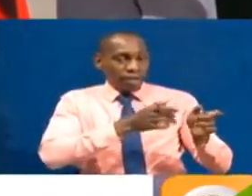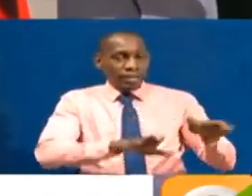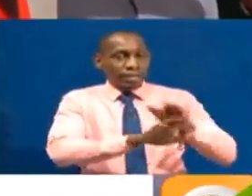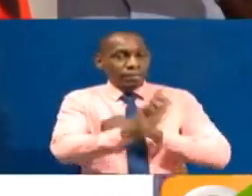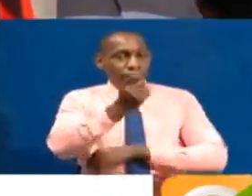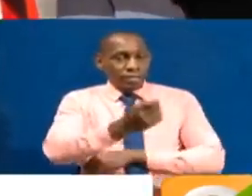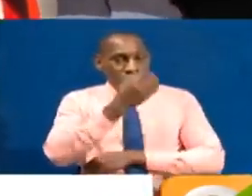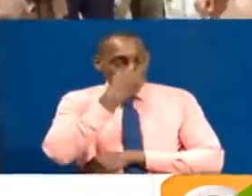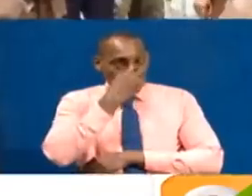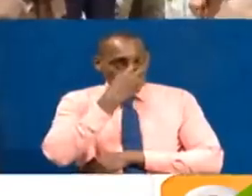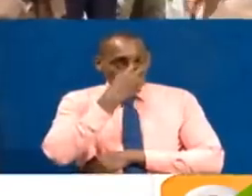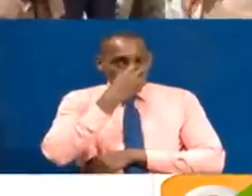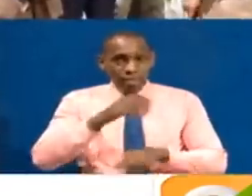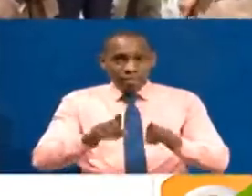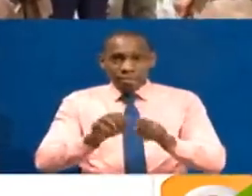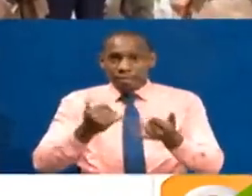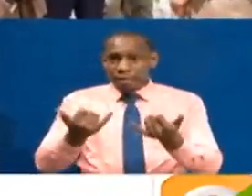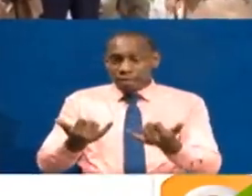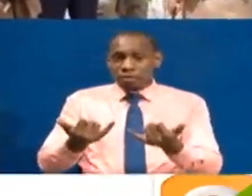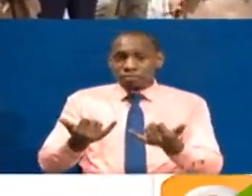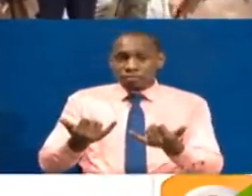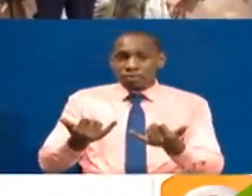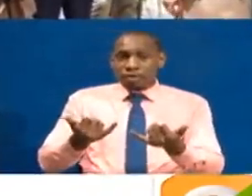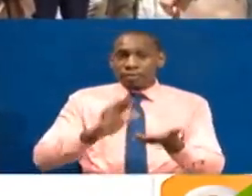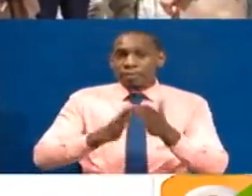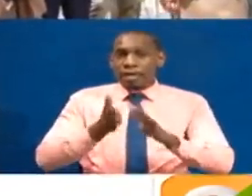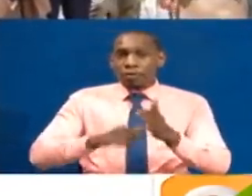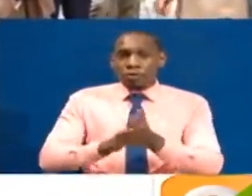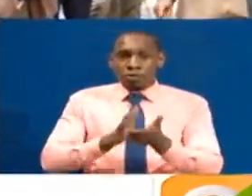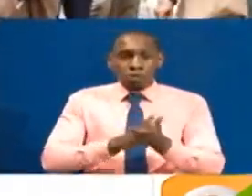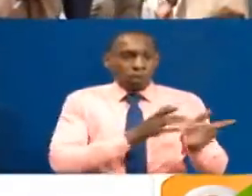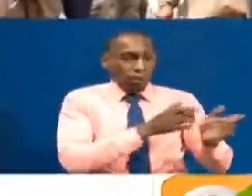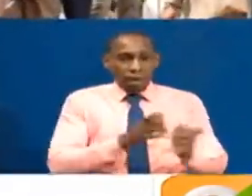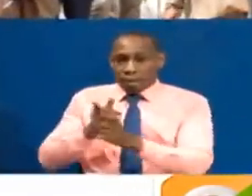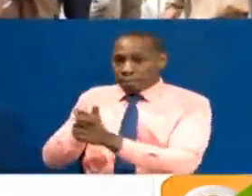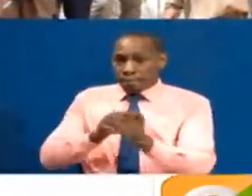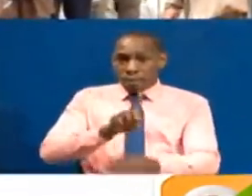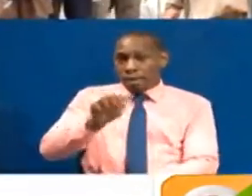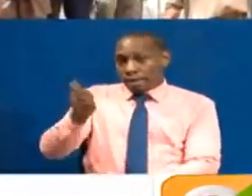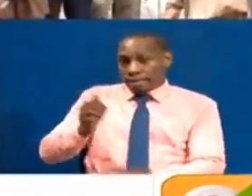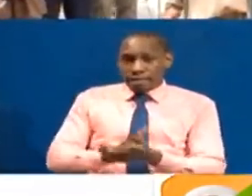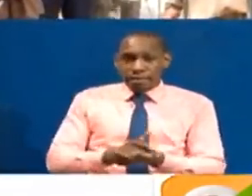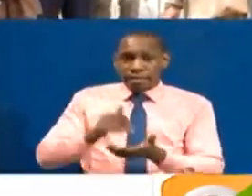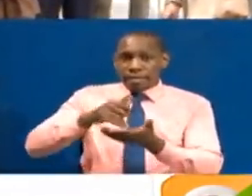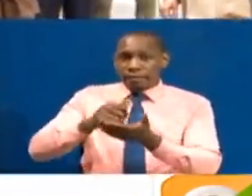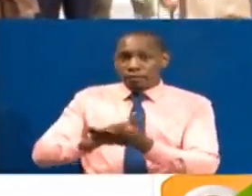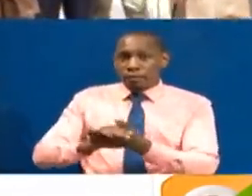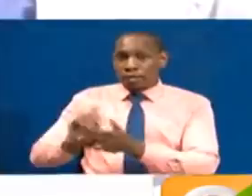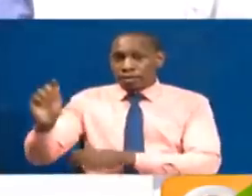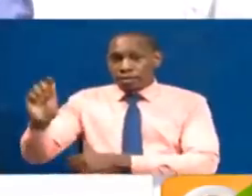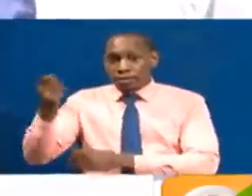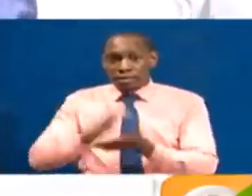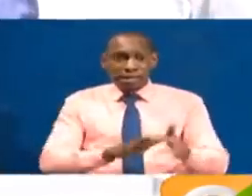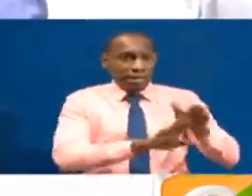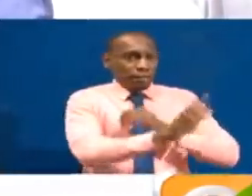on Deputy President William Ruto in what has now turned into a full-scale war of words between the country's top